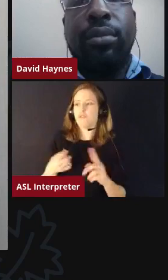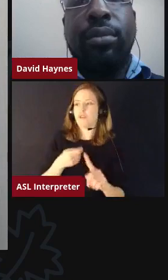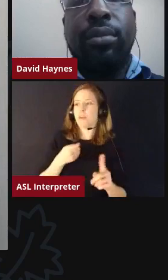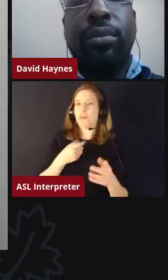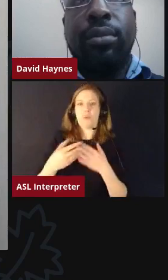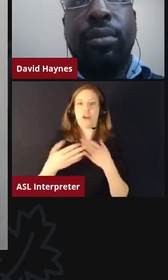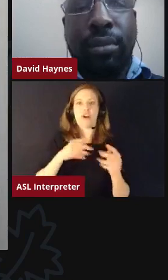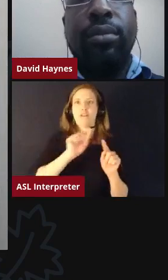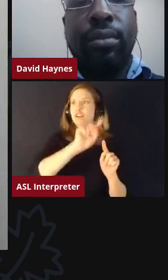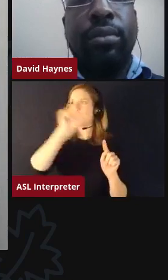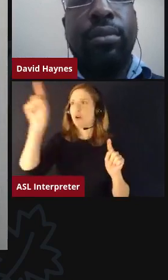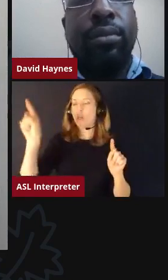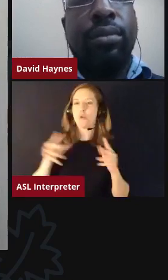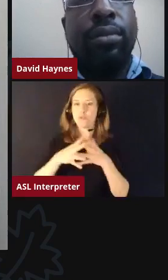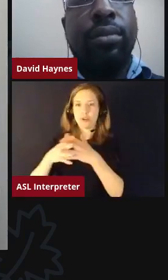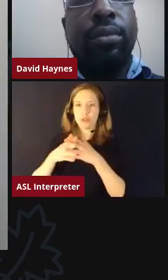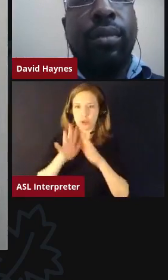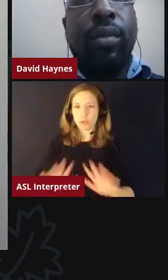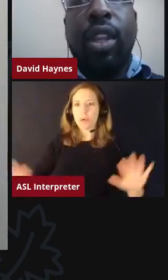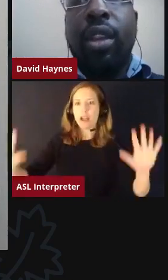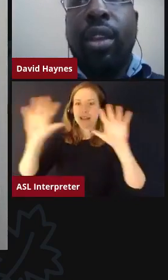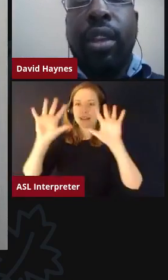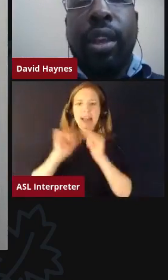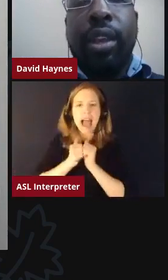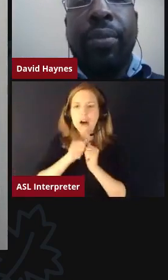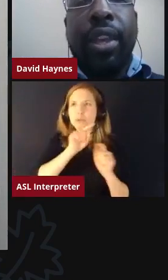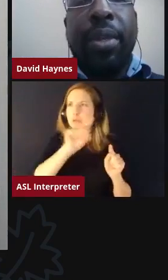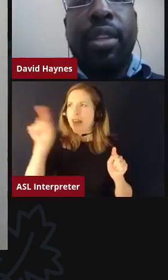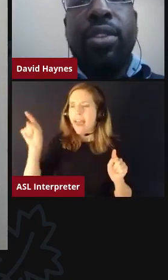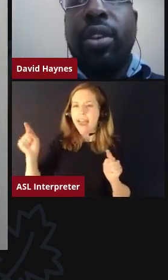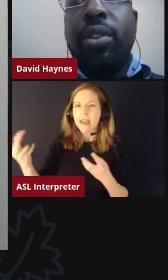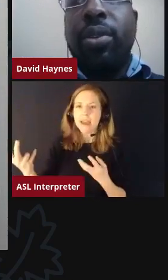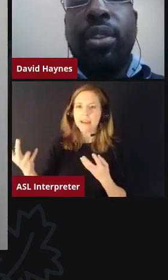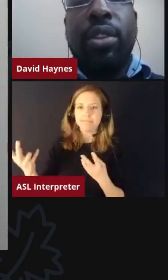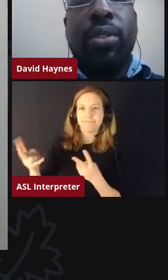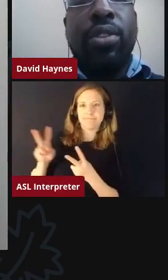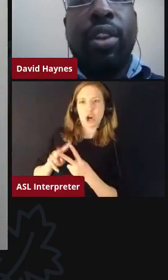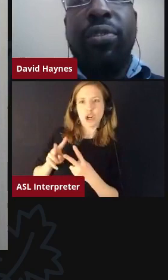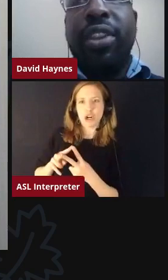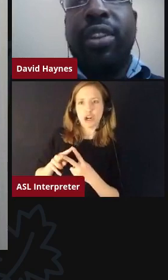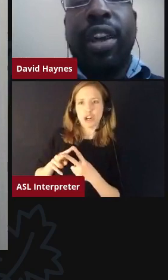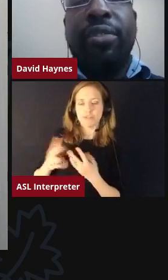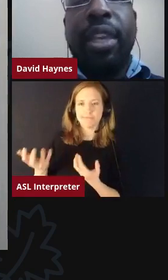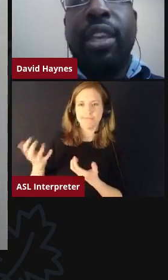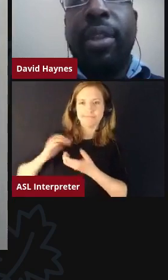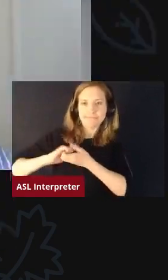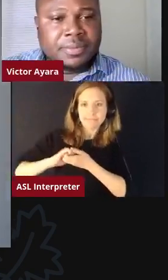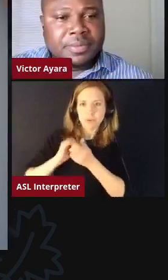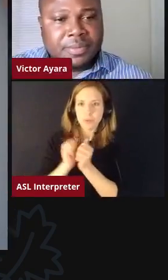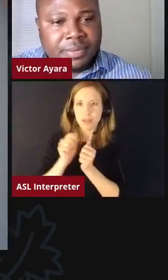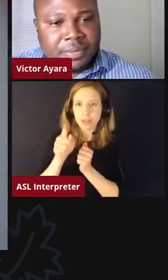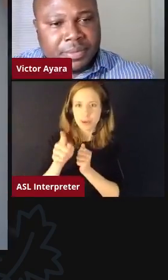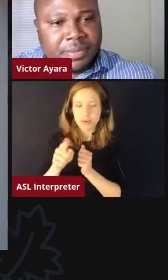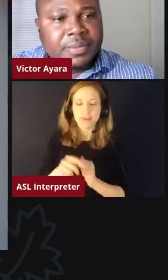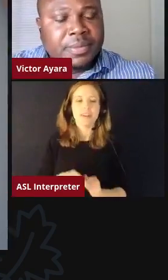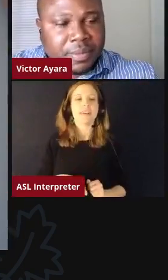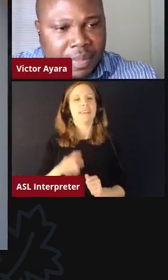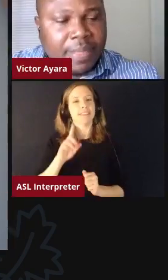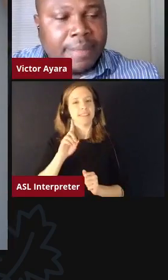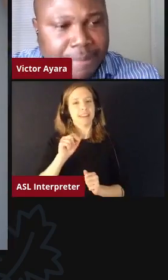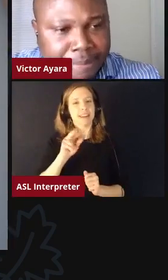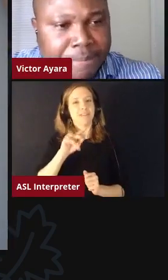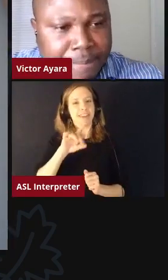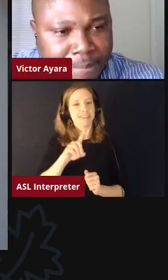help? How can they partner with you? Yeah, I mean, so hopefully they'll have my email address.